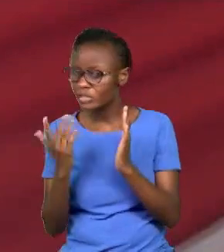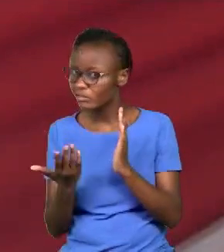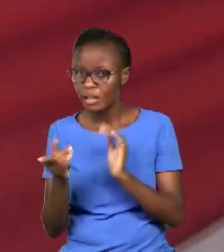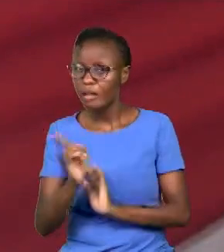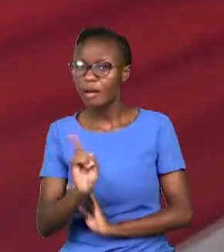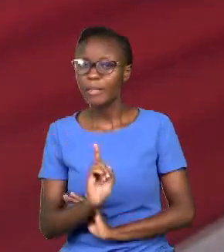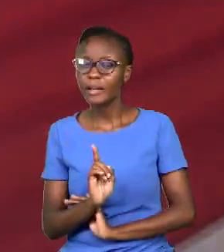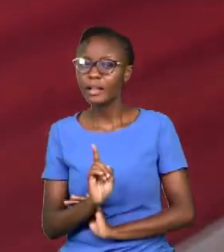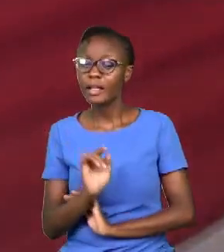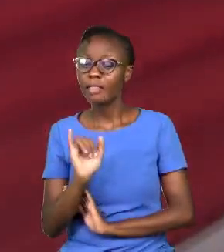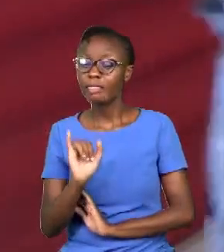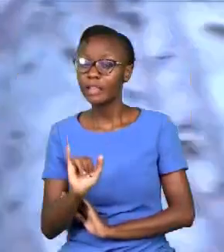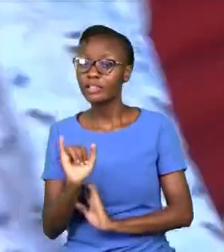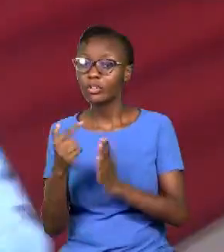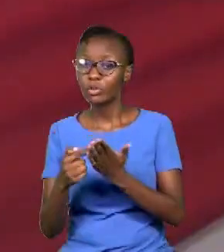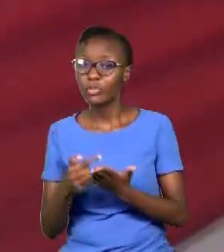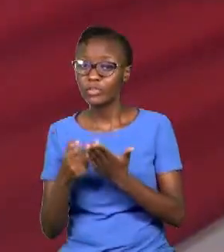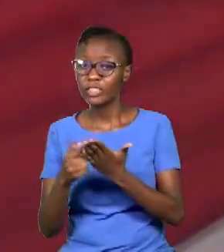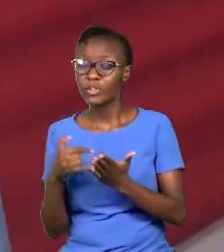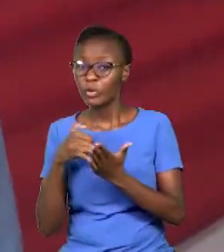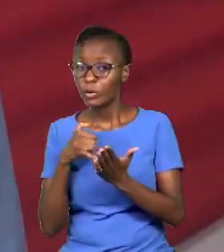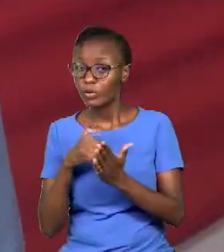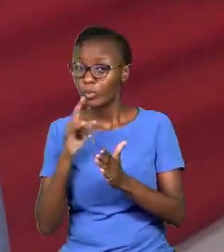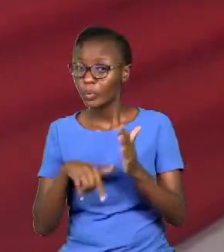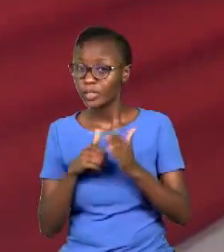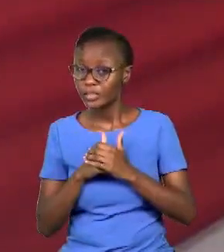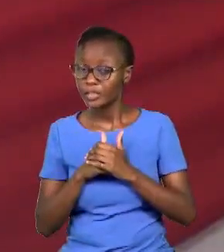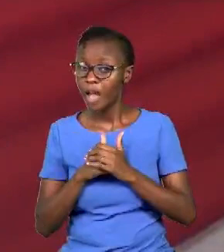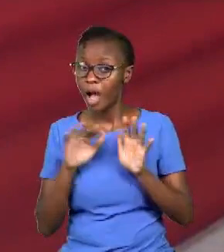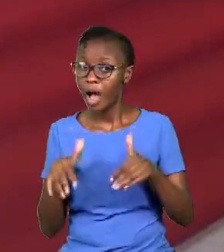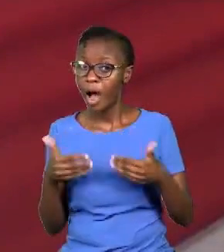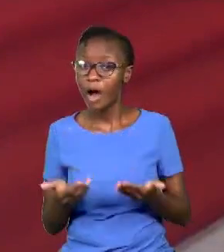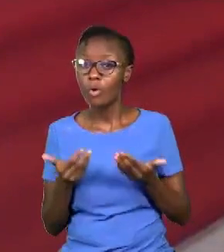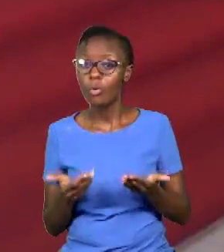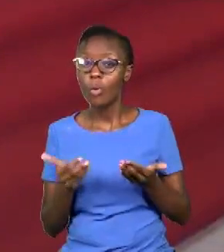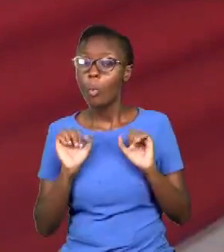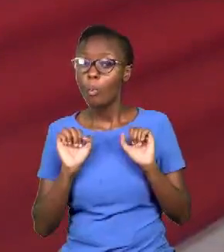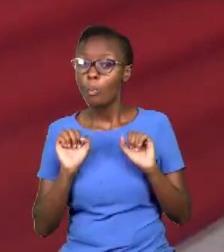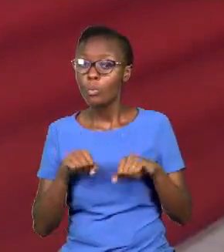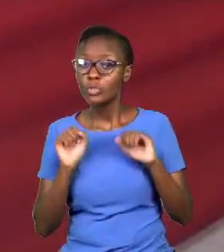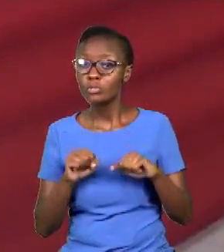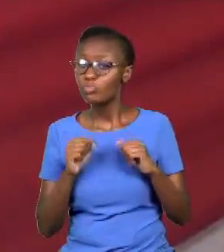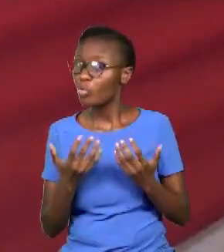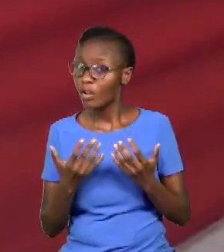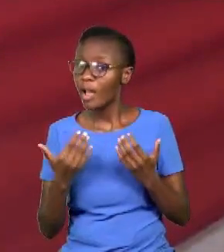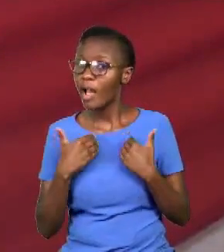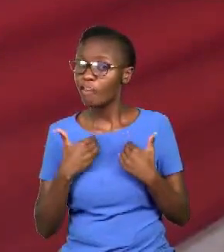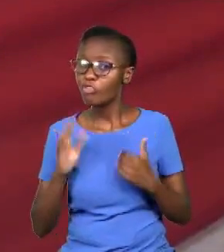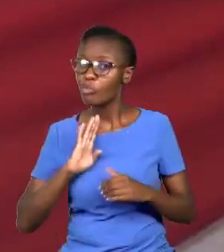And that conversation would also involve as to whether we still need boarding schools or